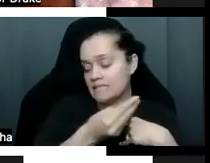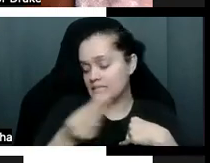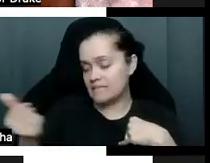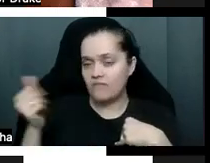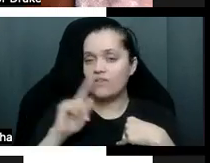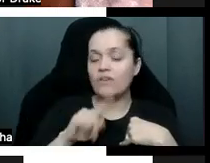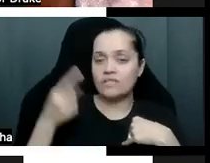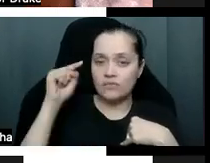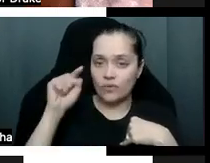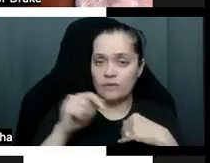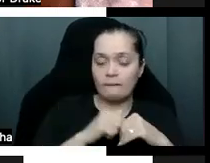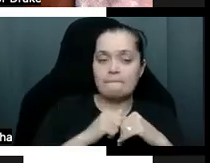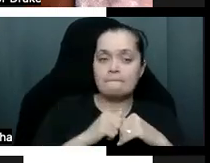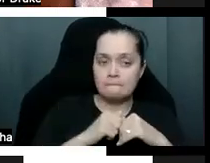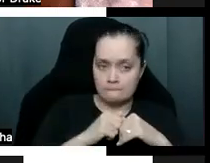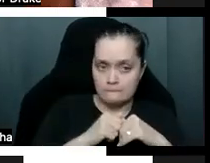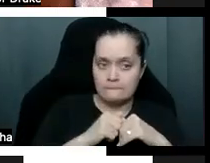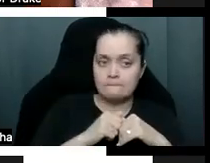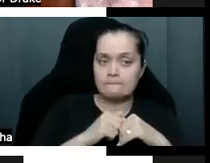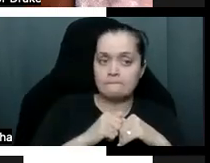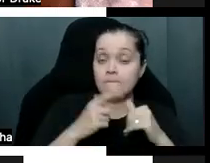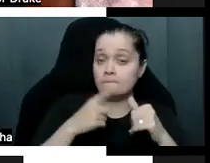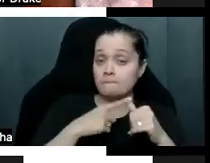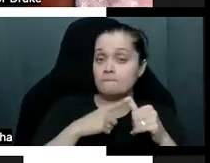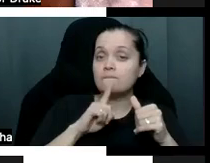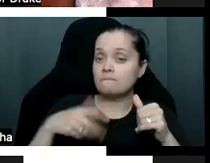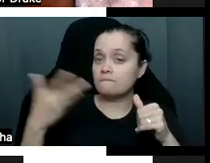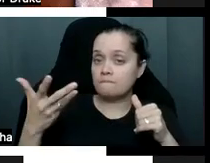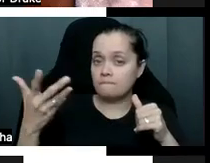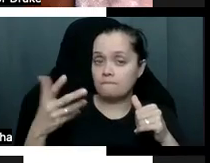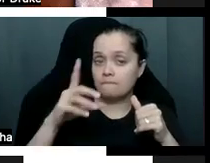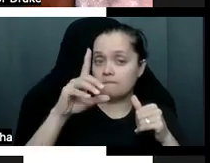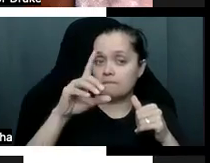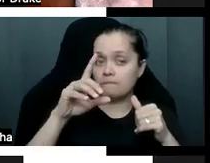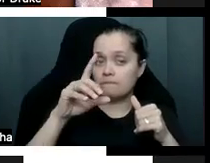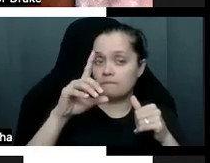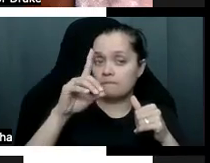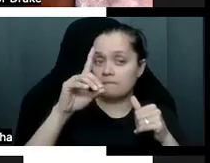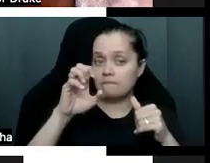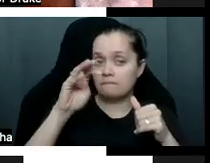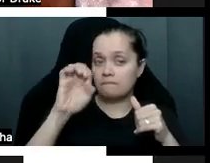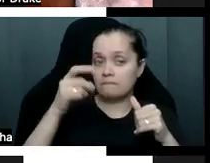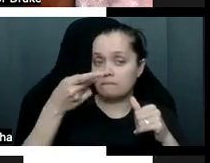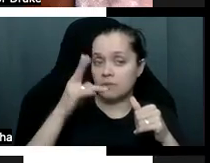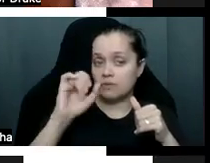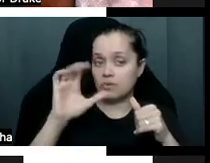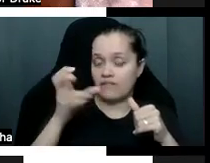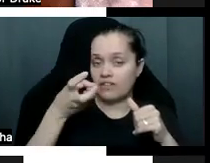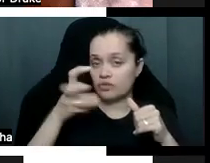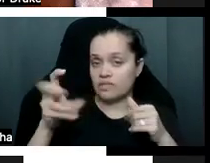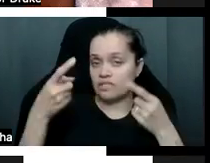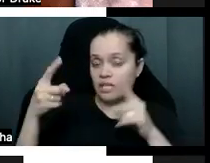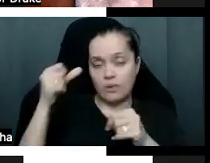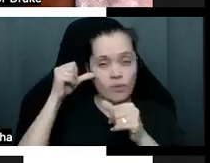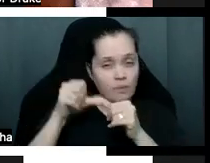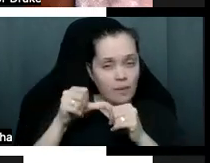answers for you. The first answer is the demographic transition happened. You remember